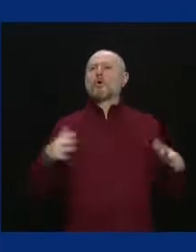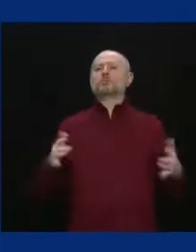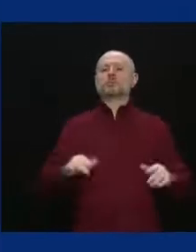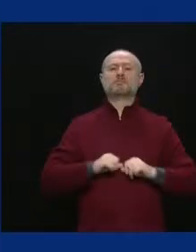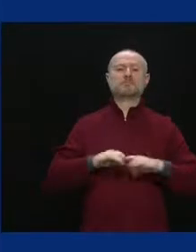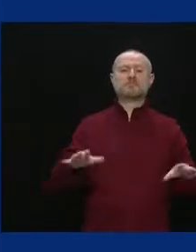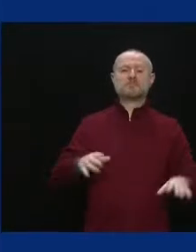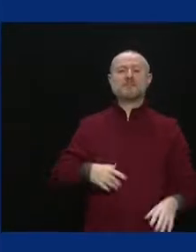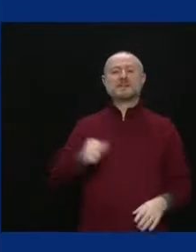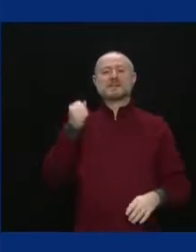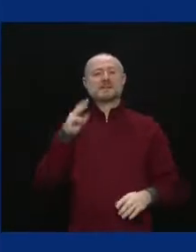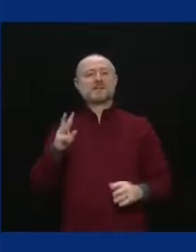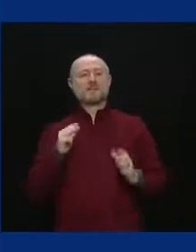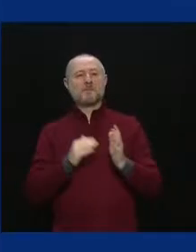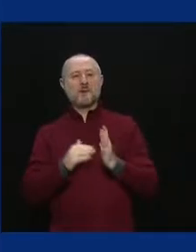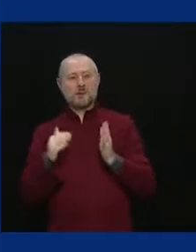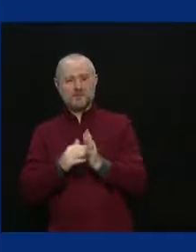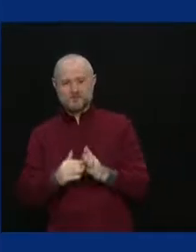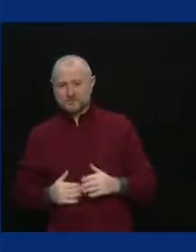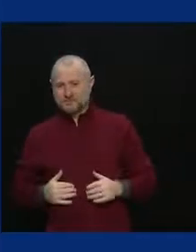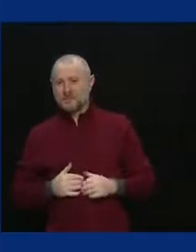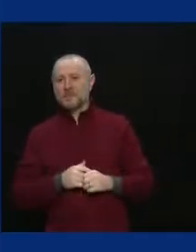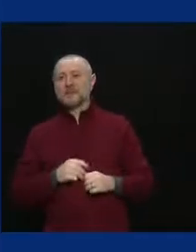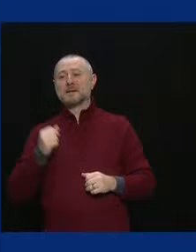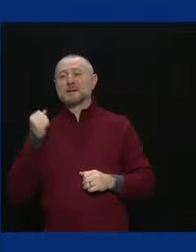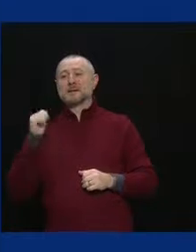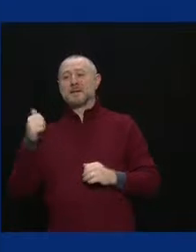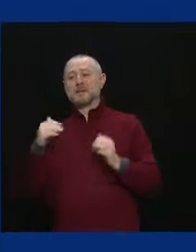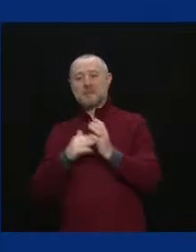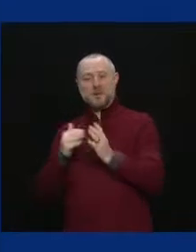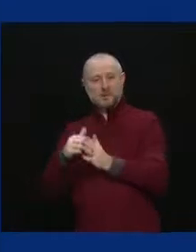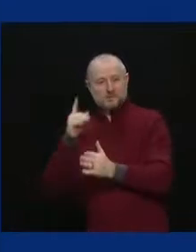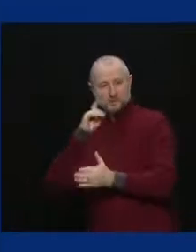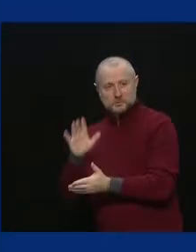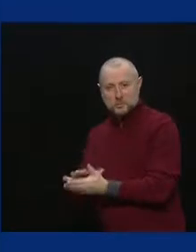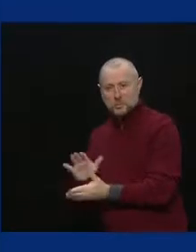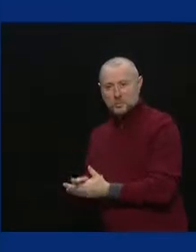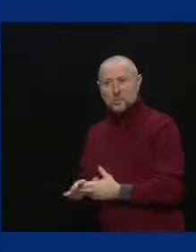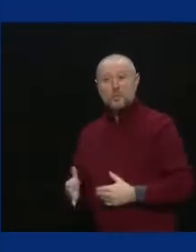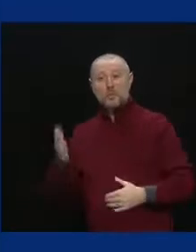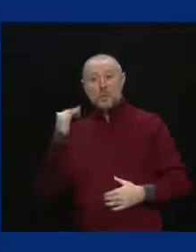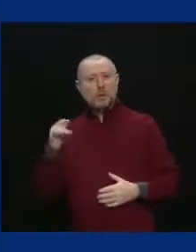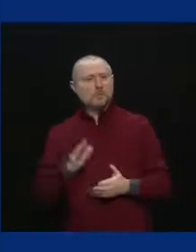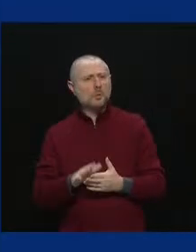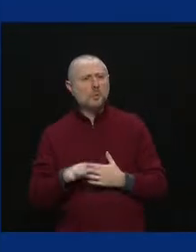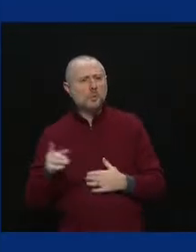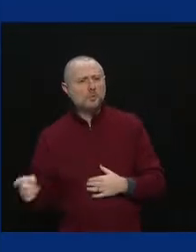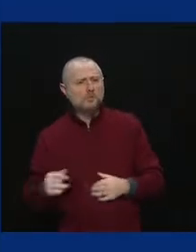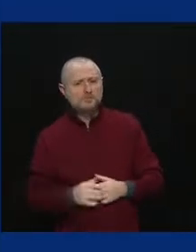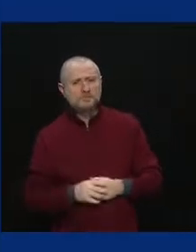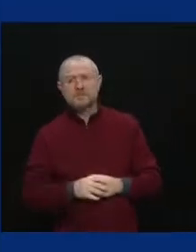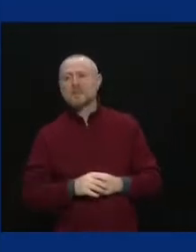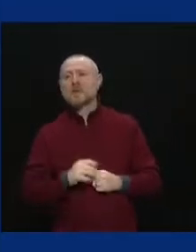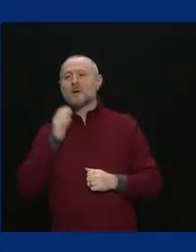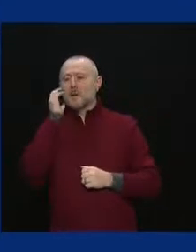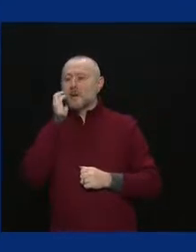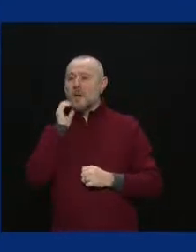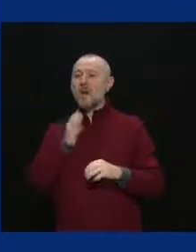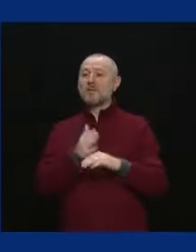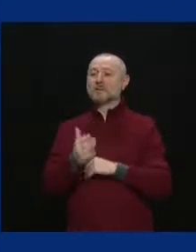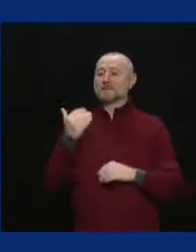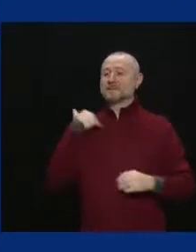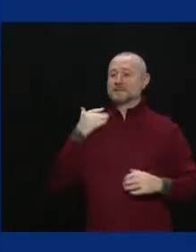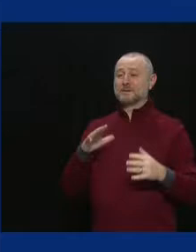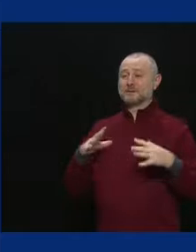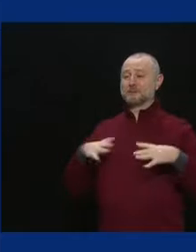tests, 10 million to our schools. Why to our schools? Because I said after the winter break, when